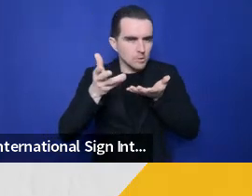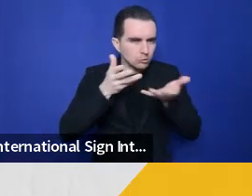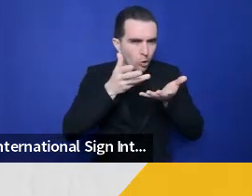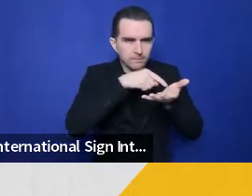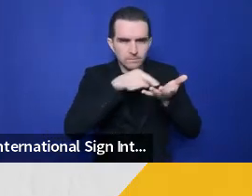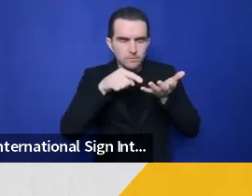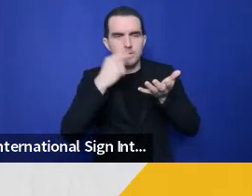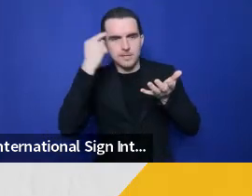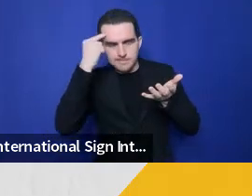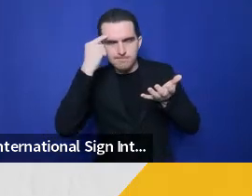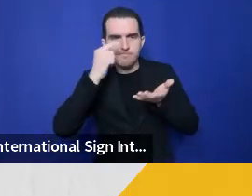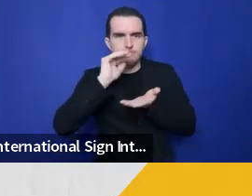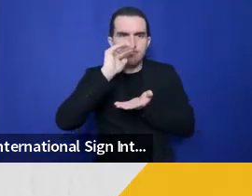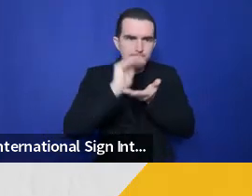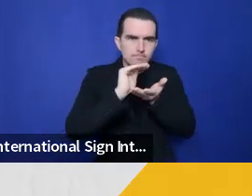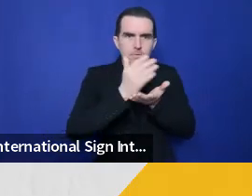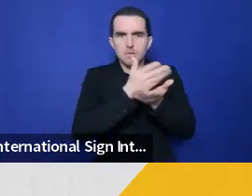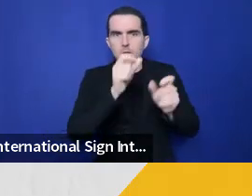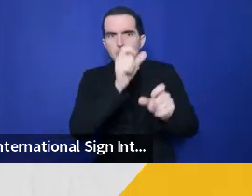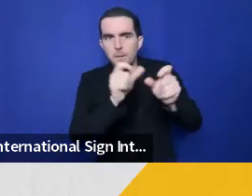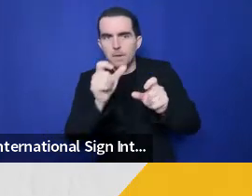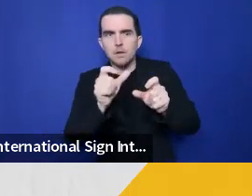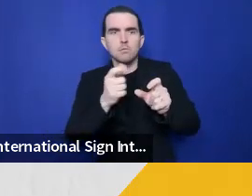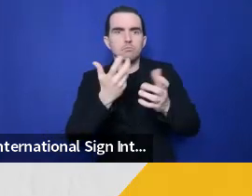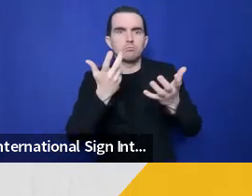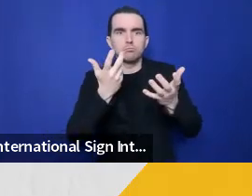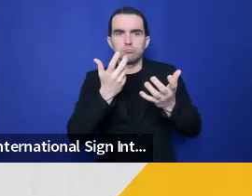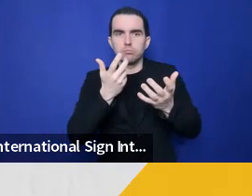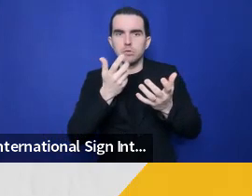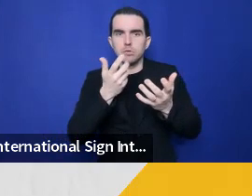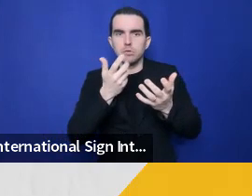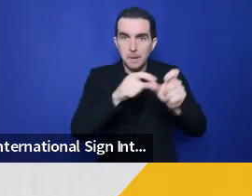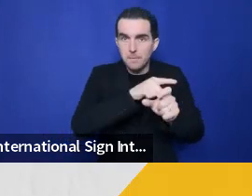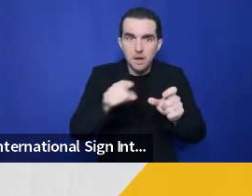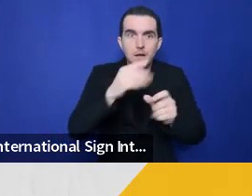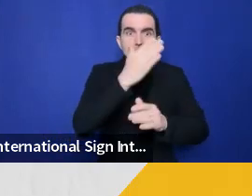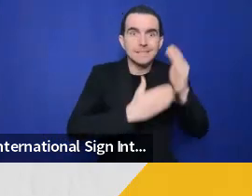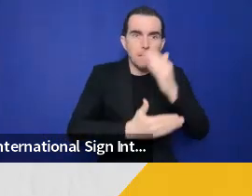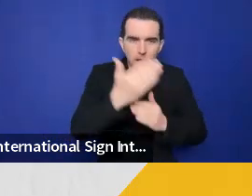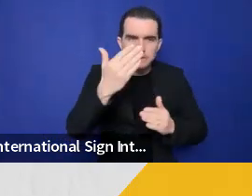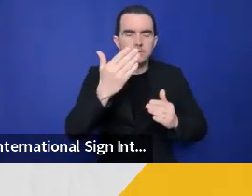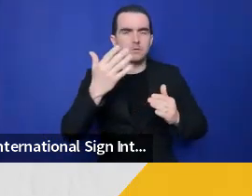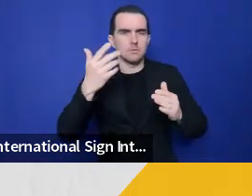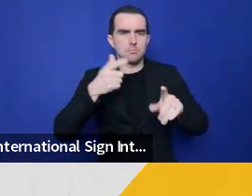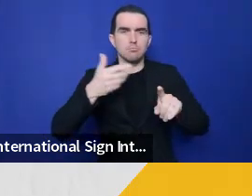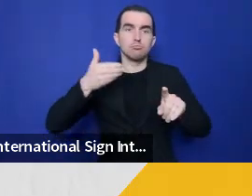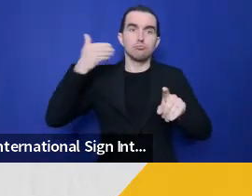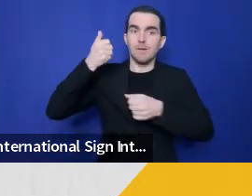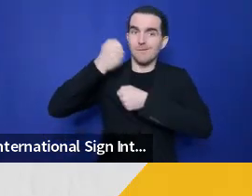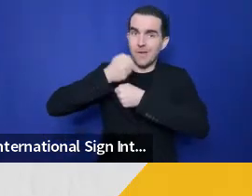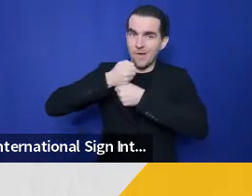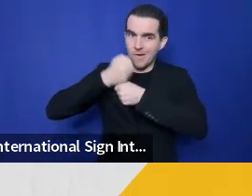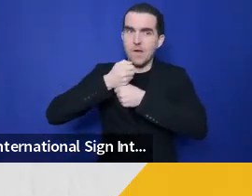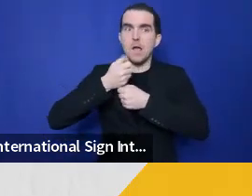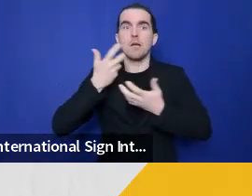worked, can go a long way towards ensuring a dignified life for older persons with disabilities.